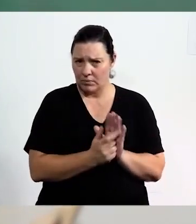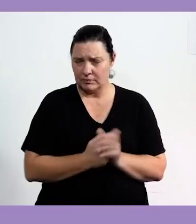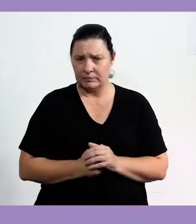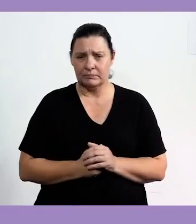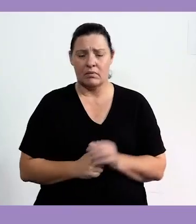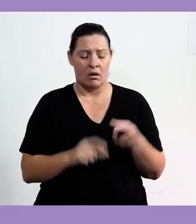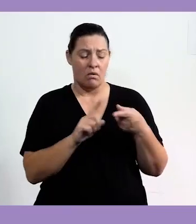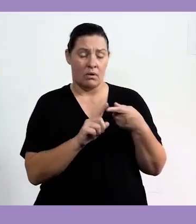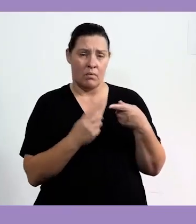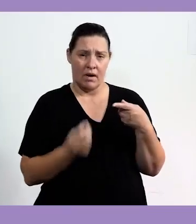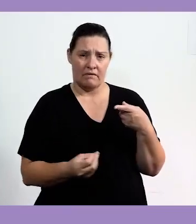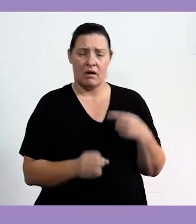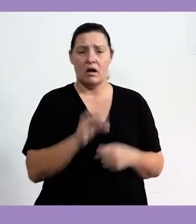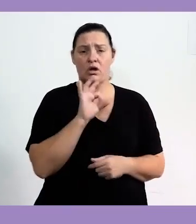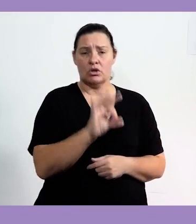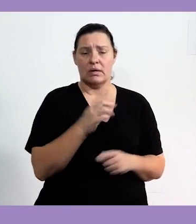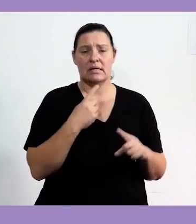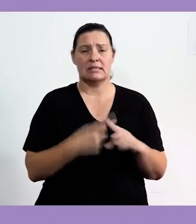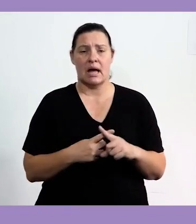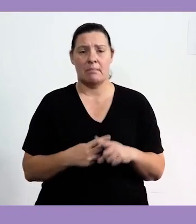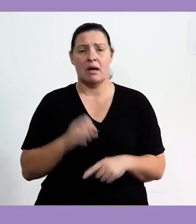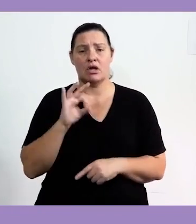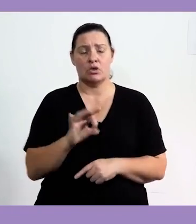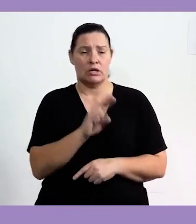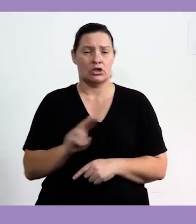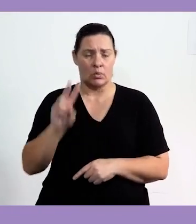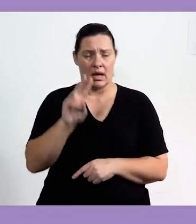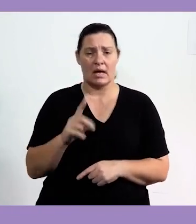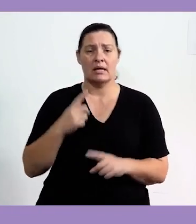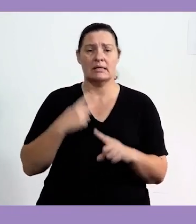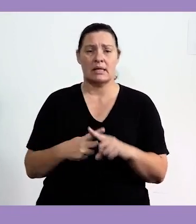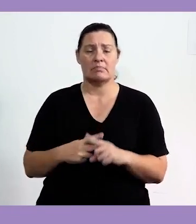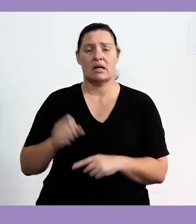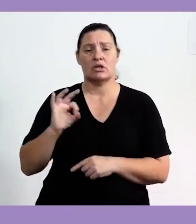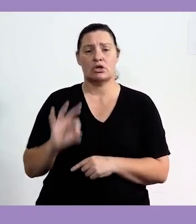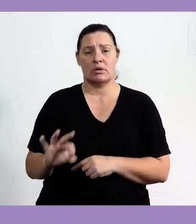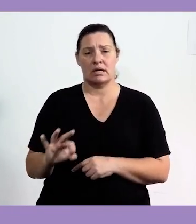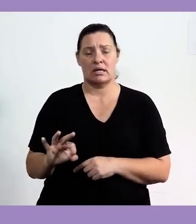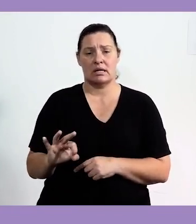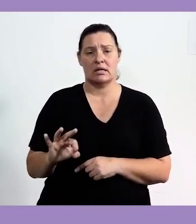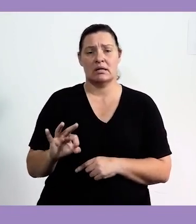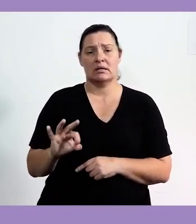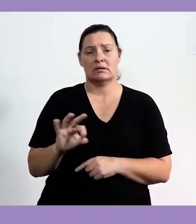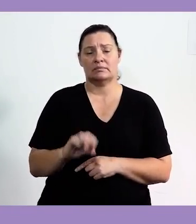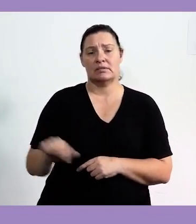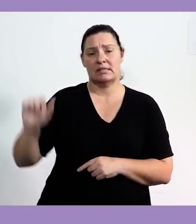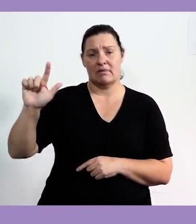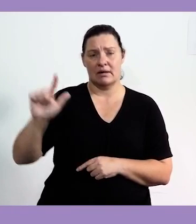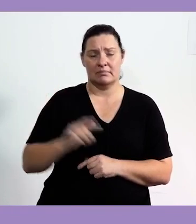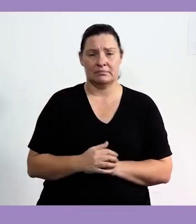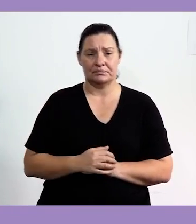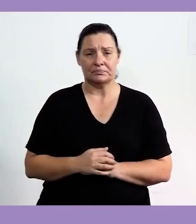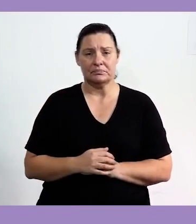laws. So for number 1, we have 3 multiplied by 3 squared multiplied by 3 raised to the